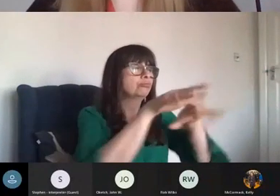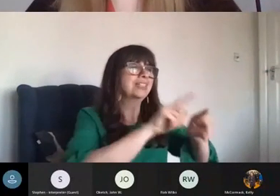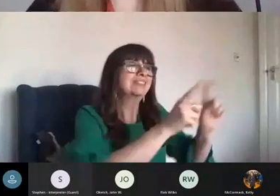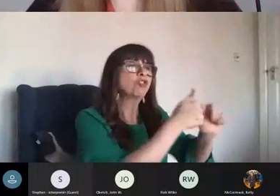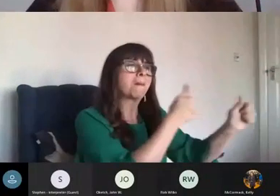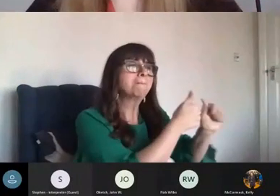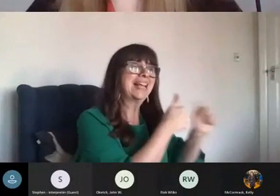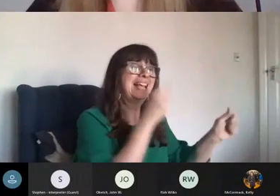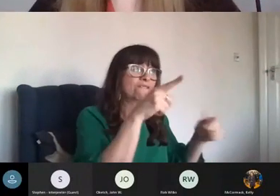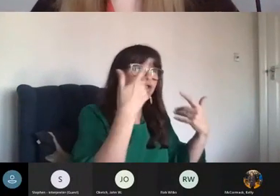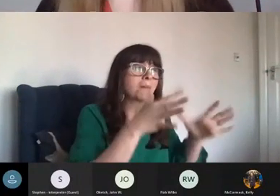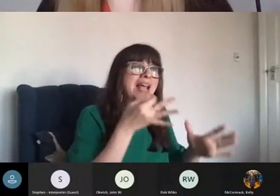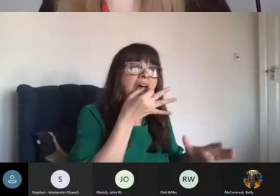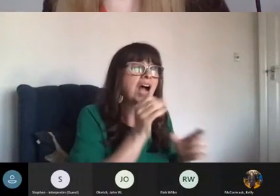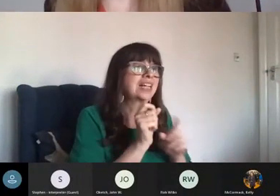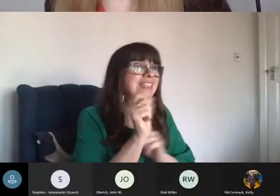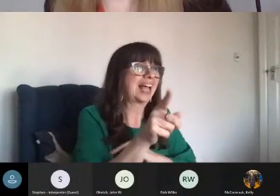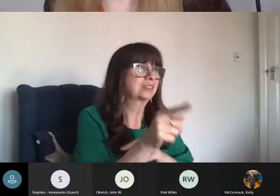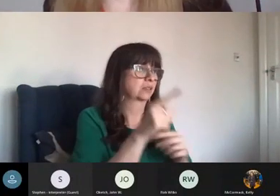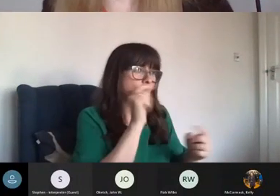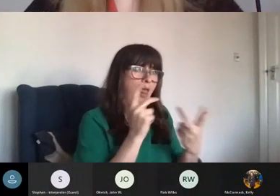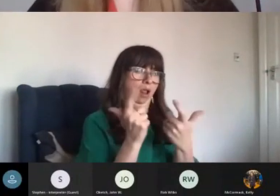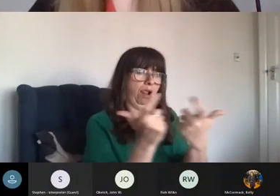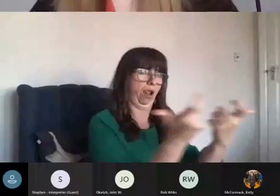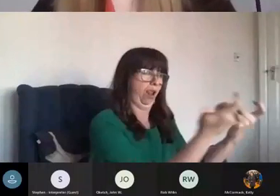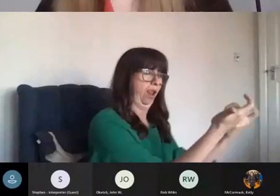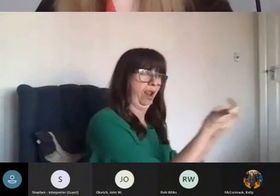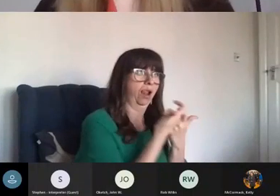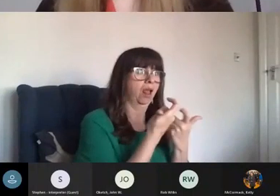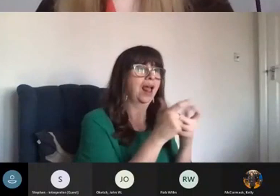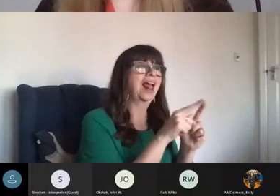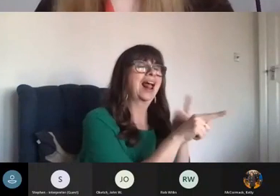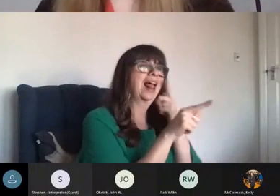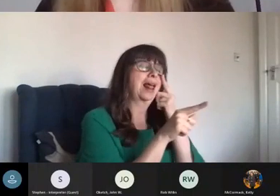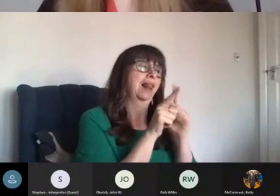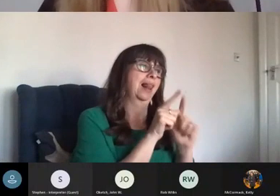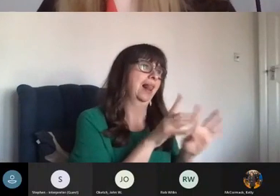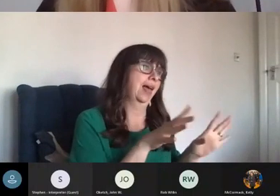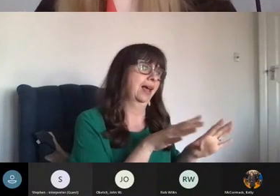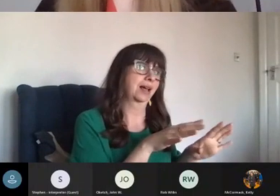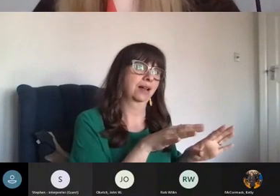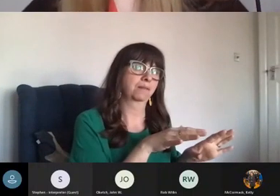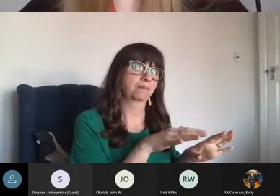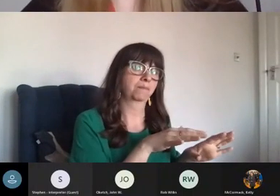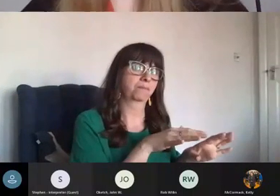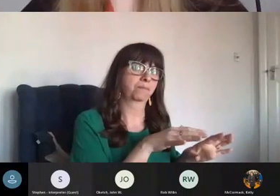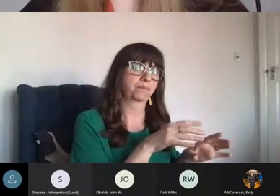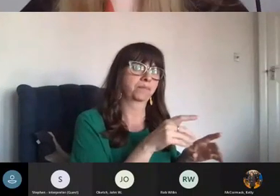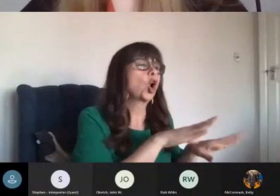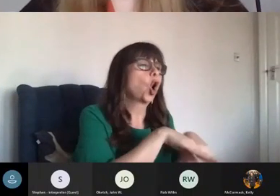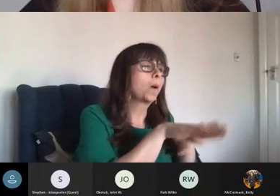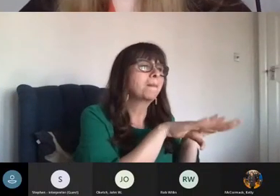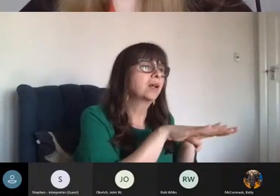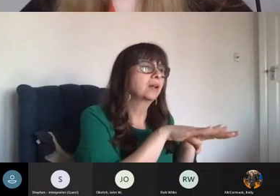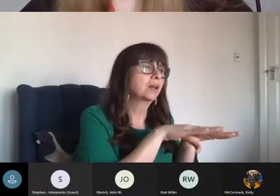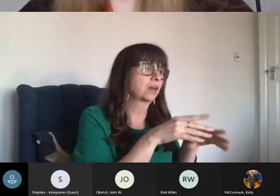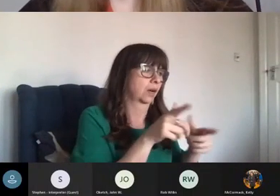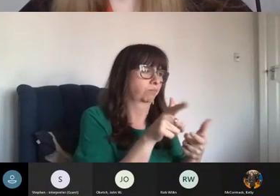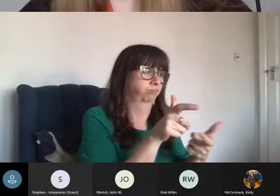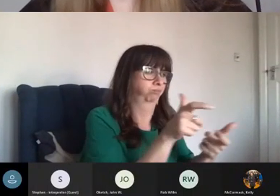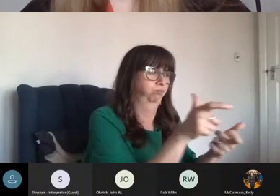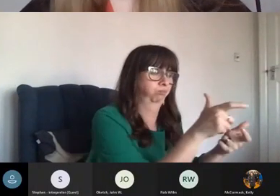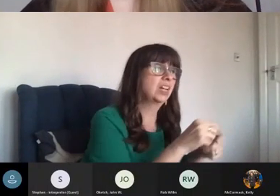can upload it here and it compares. So it's like a common pond to fish, bait the fishes. But